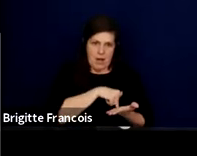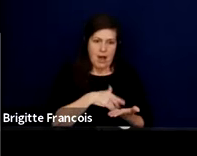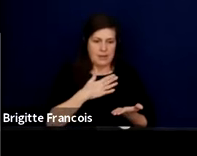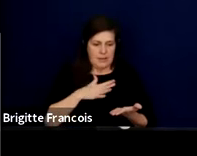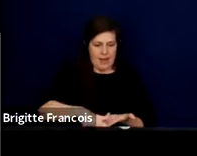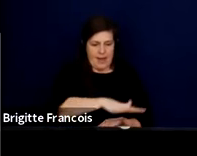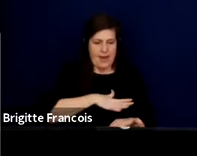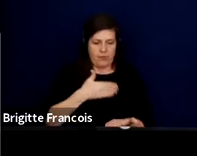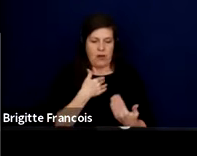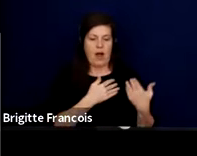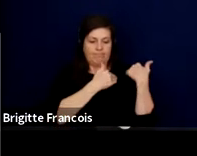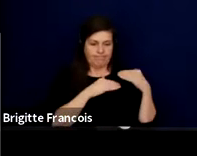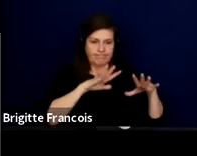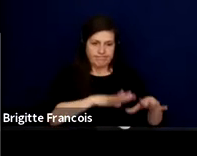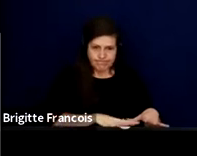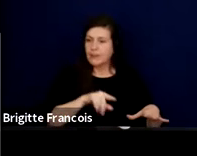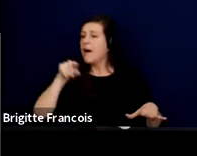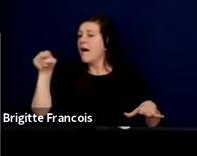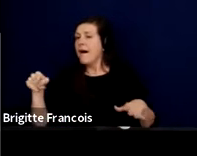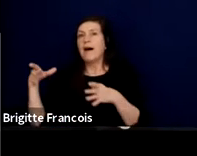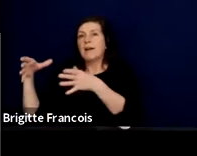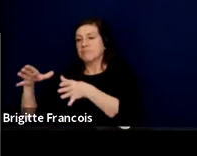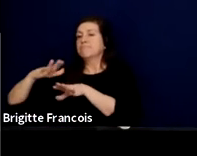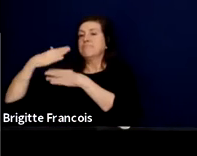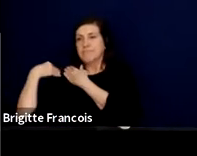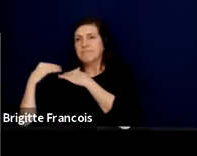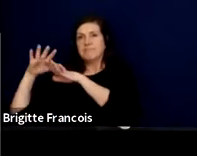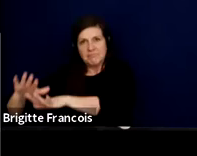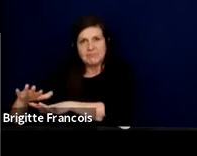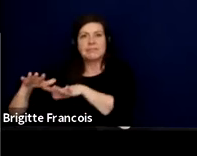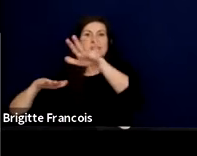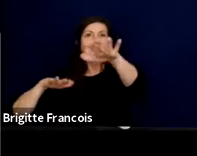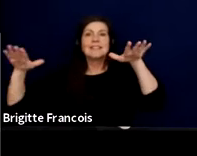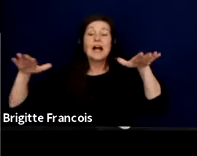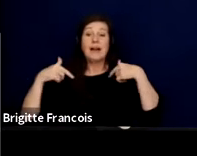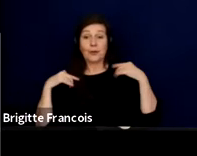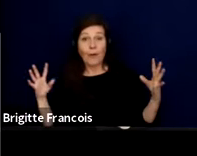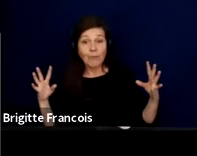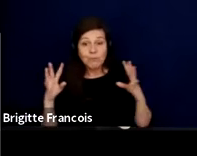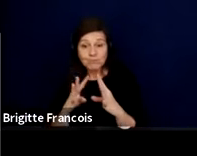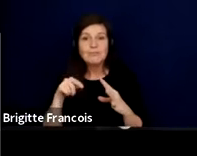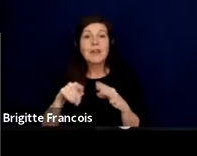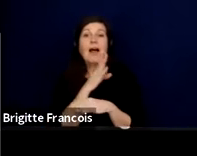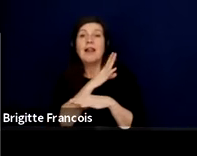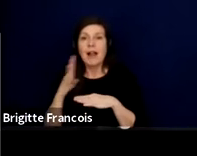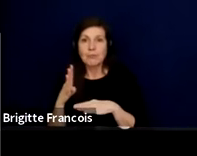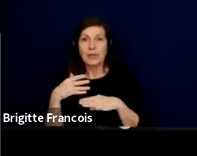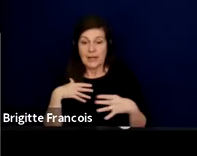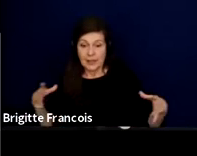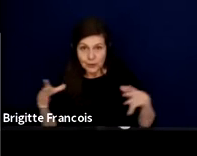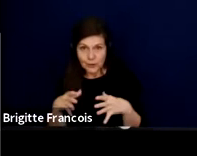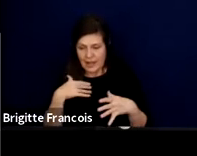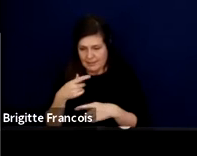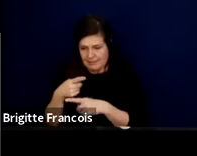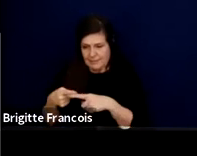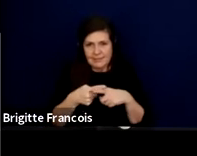for. And mine is the culture by working at the library. So we do it together. And that's what I mean by all,